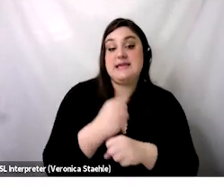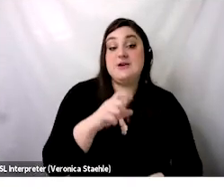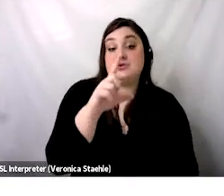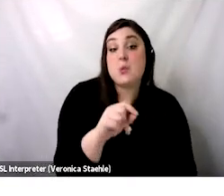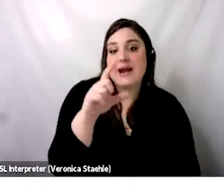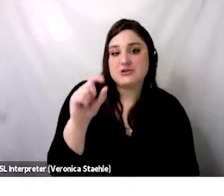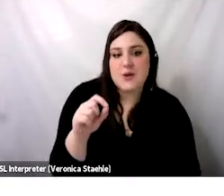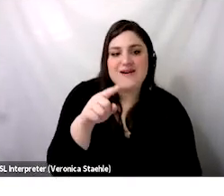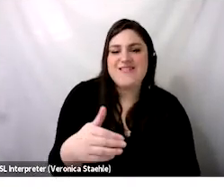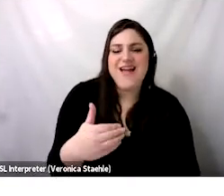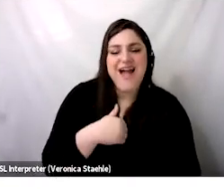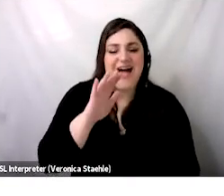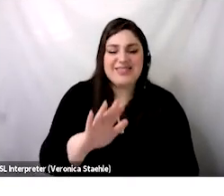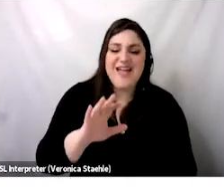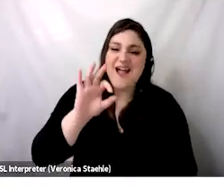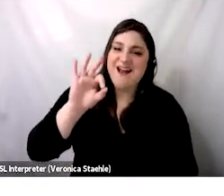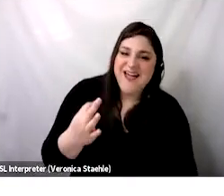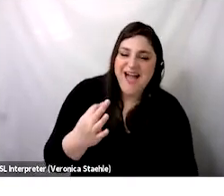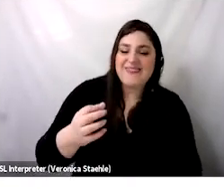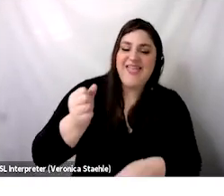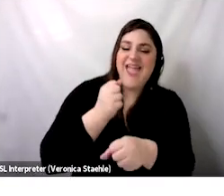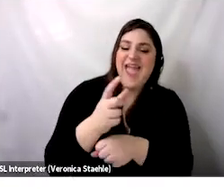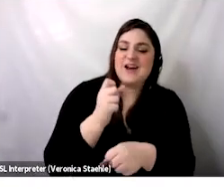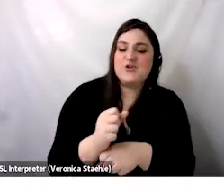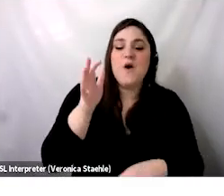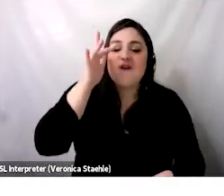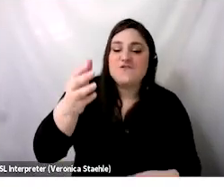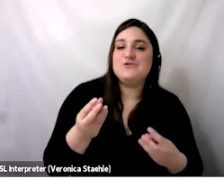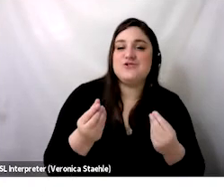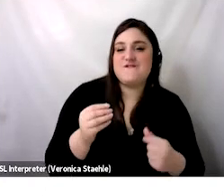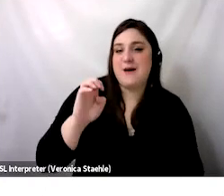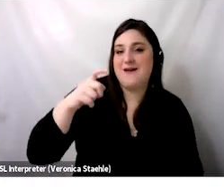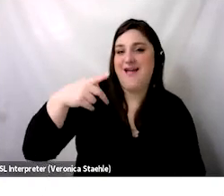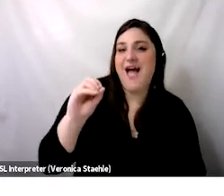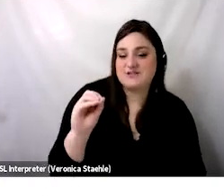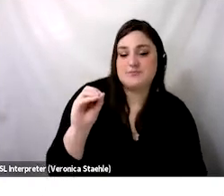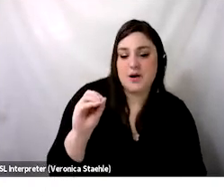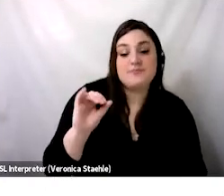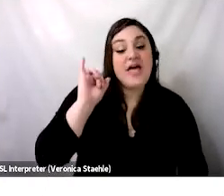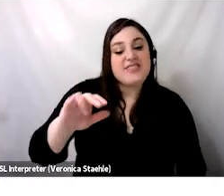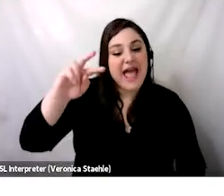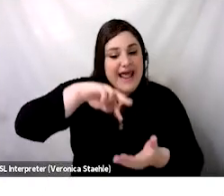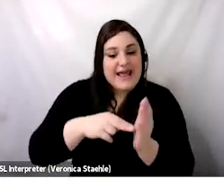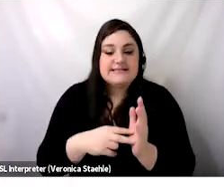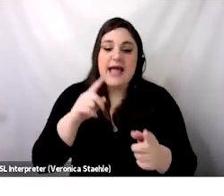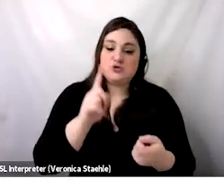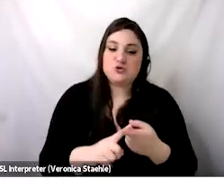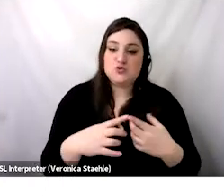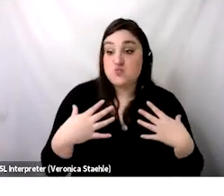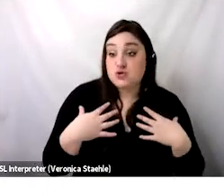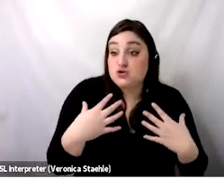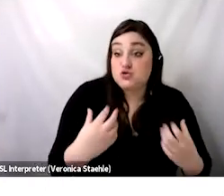Expo. The themes were restore, regenerate, diversify,